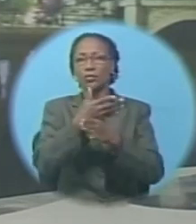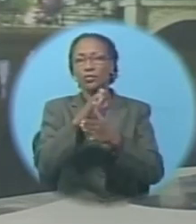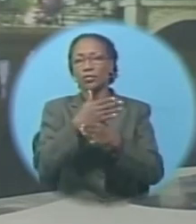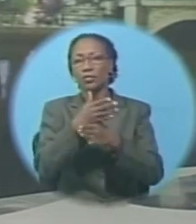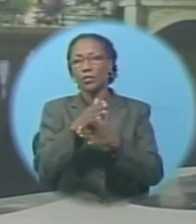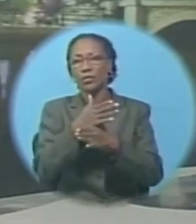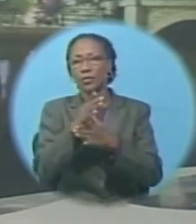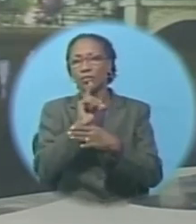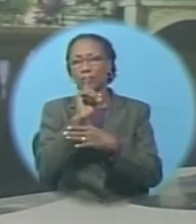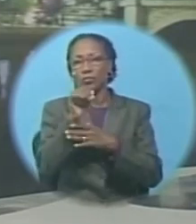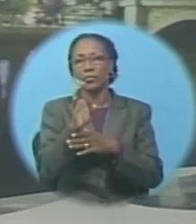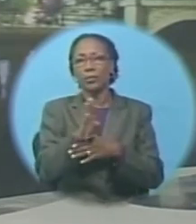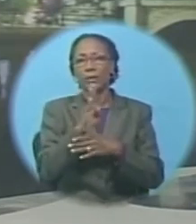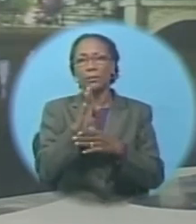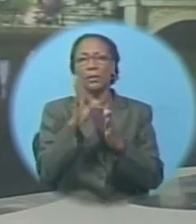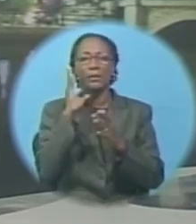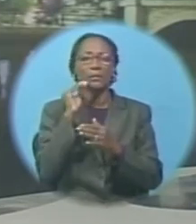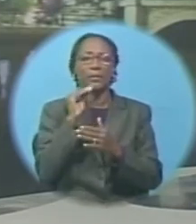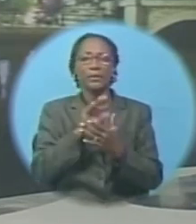experience.